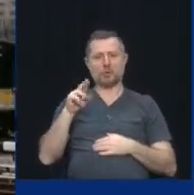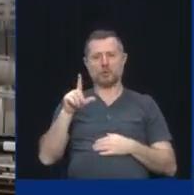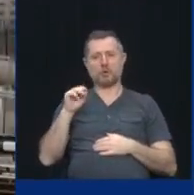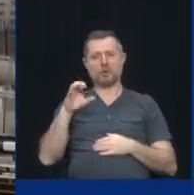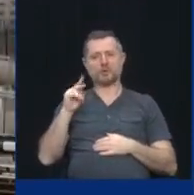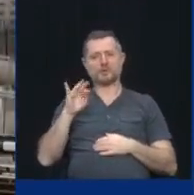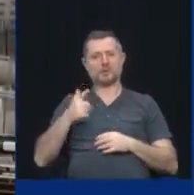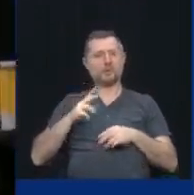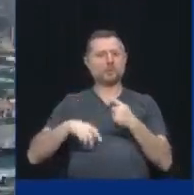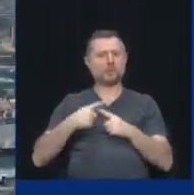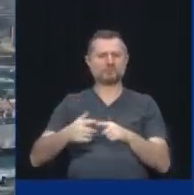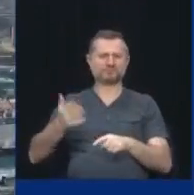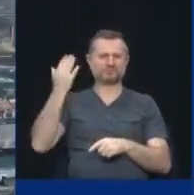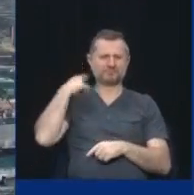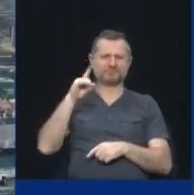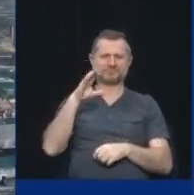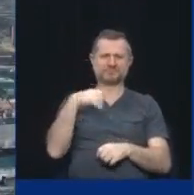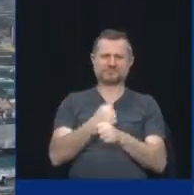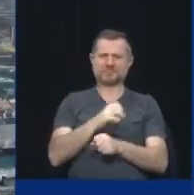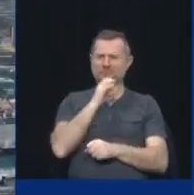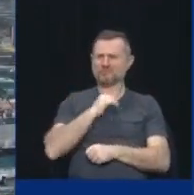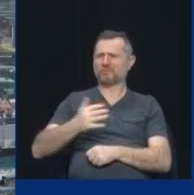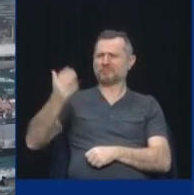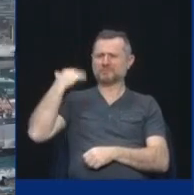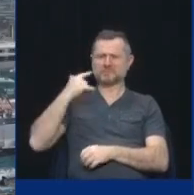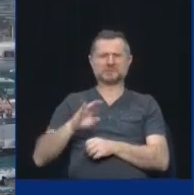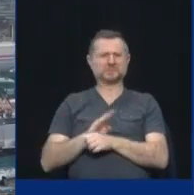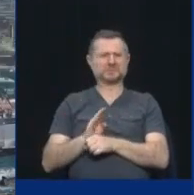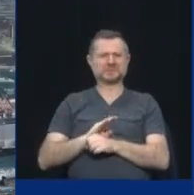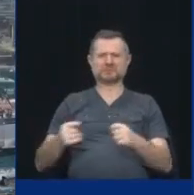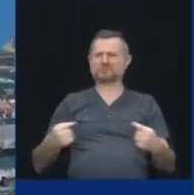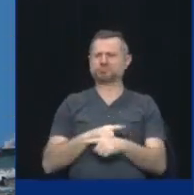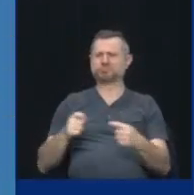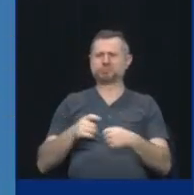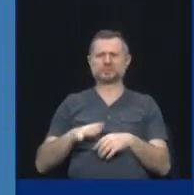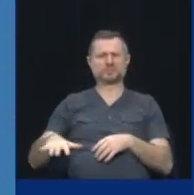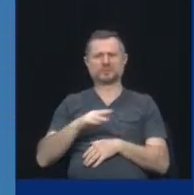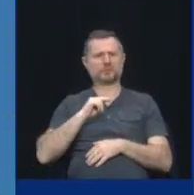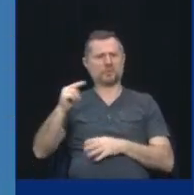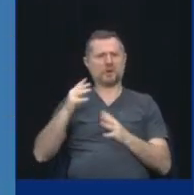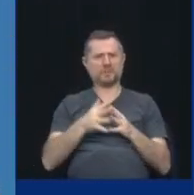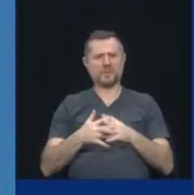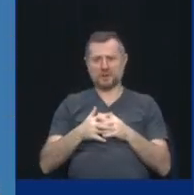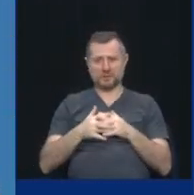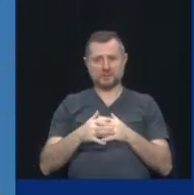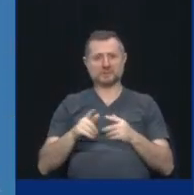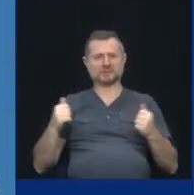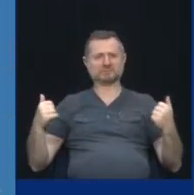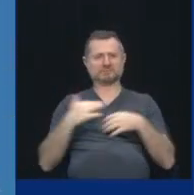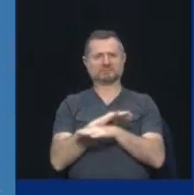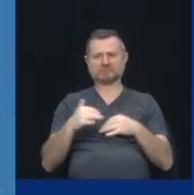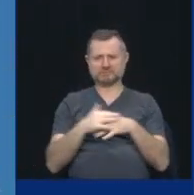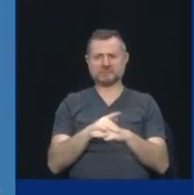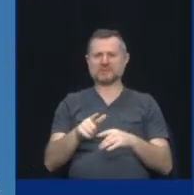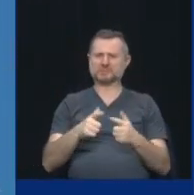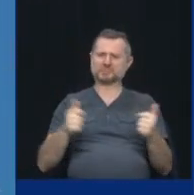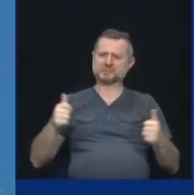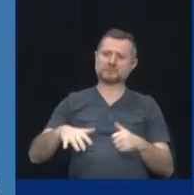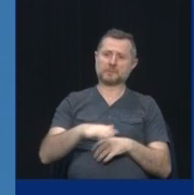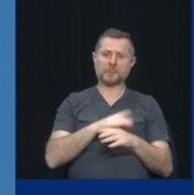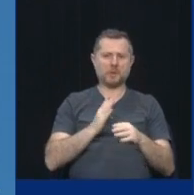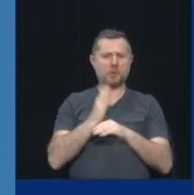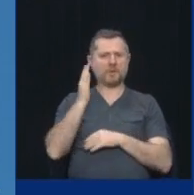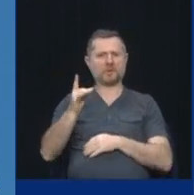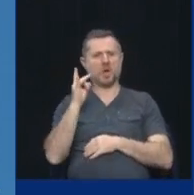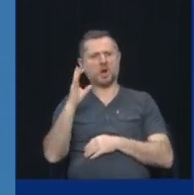ago, it is the busiest intersection of passenger train lines in North America. With nearly 800 trains passing through each